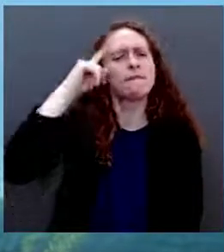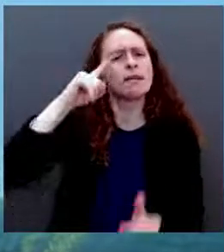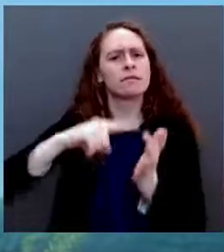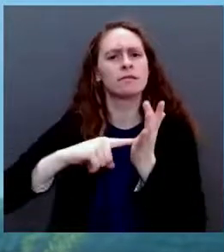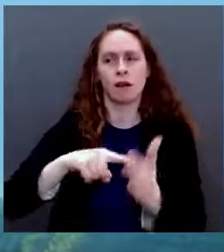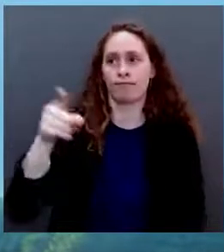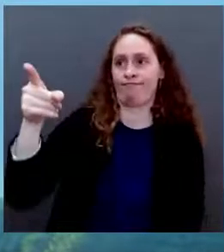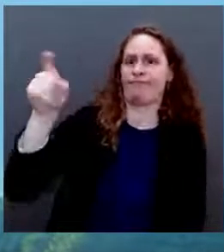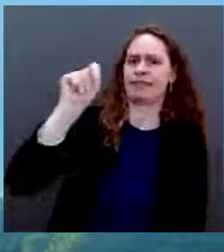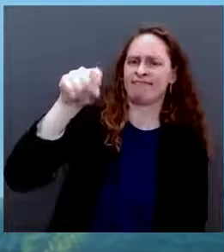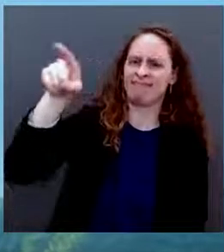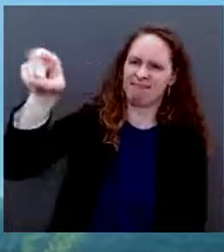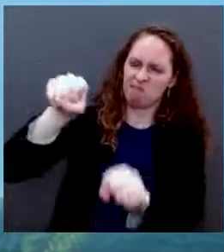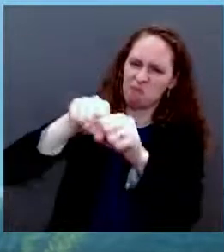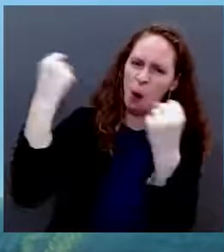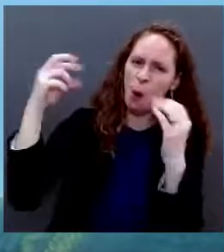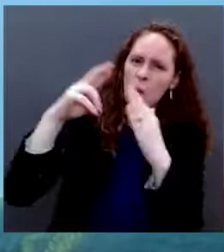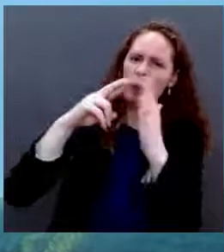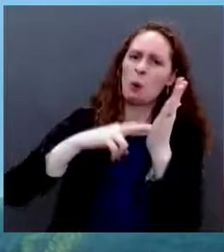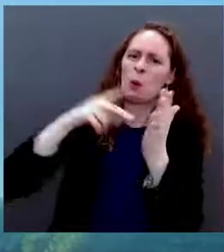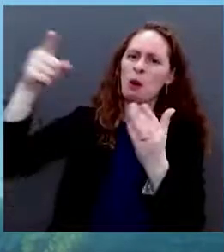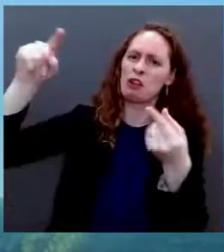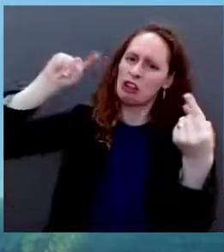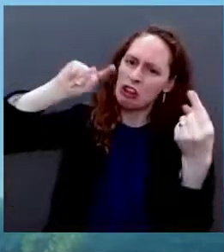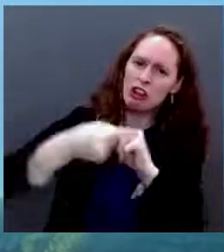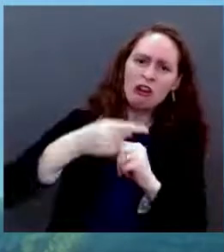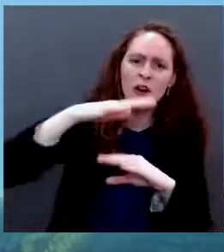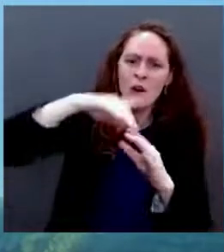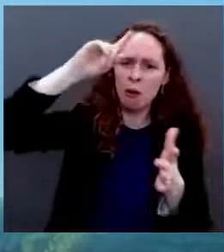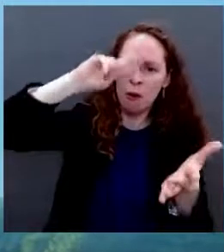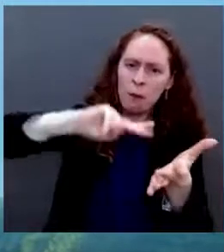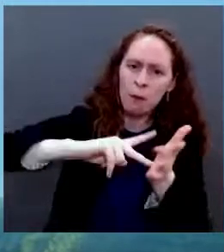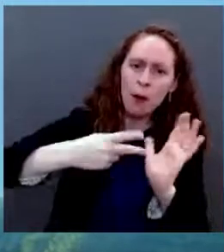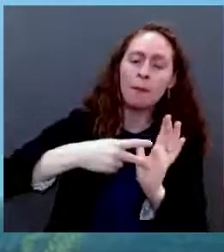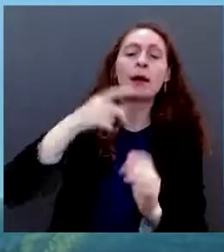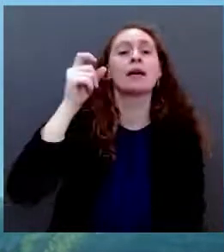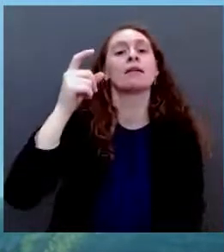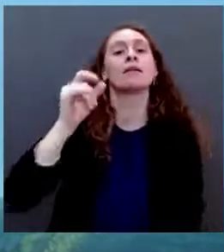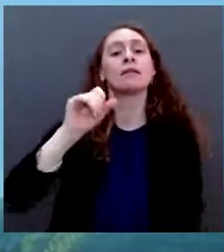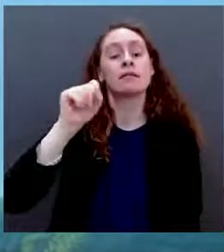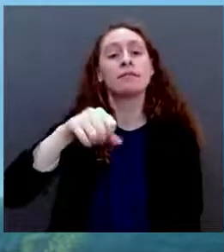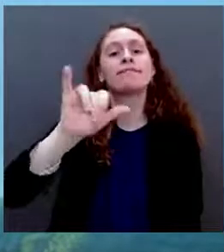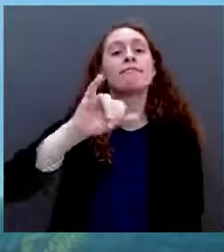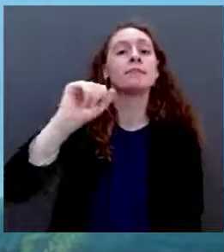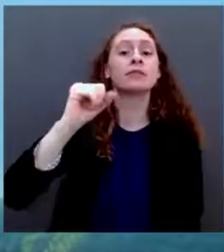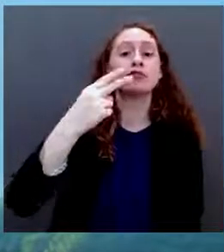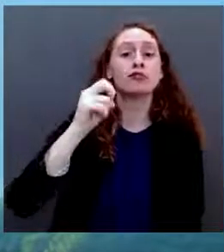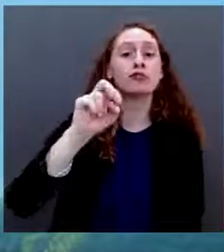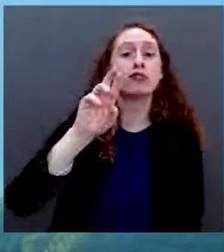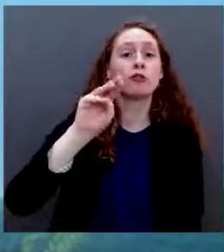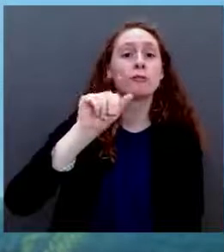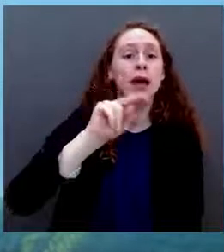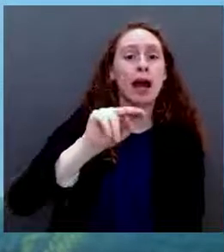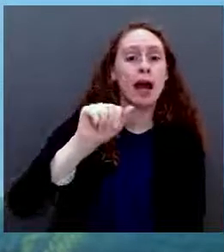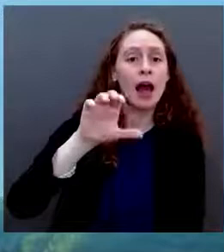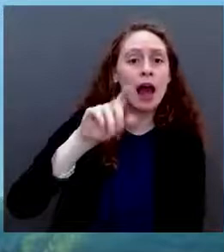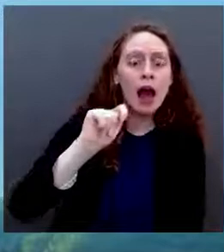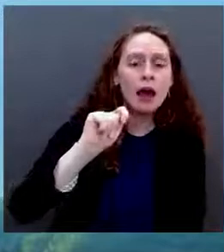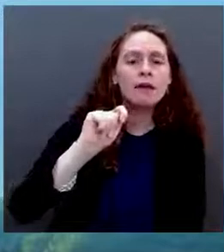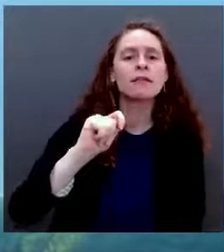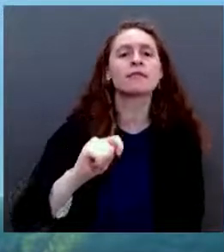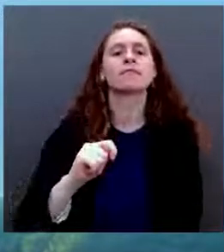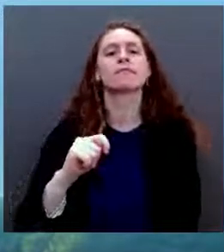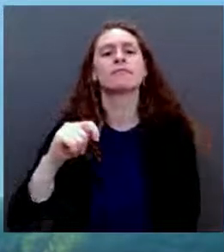Sherman and the Clayton Act, as well as the Packers and Stockyards Act. The joint channel that we are establishing will